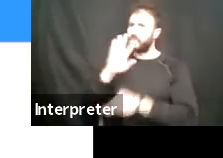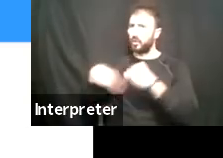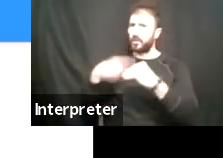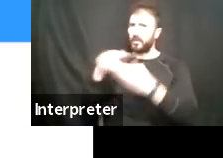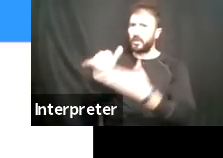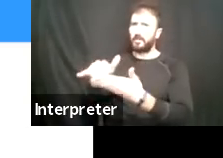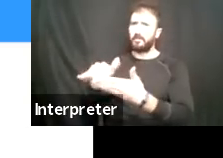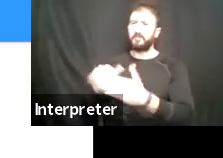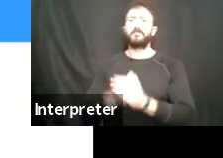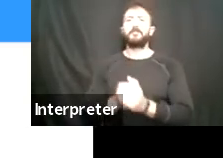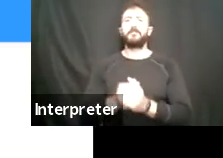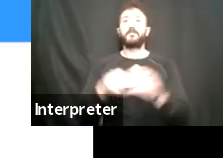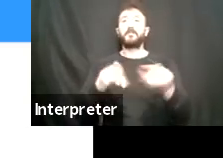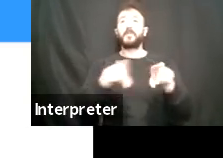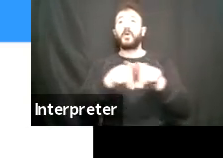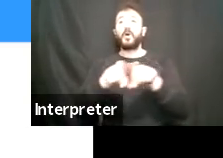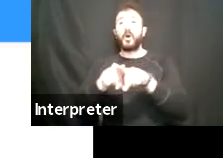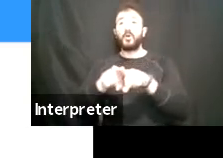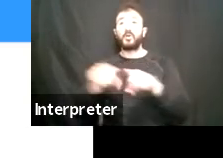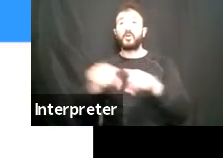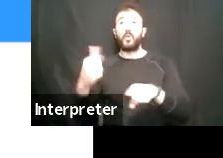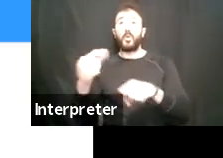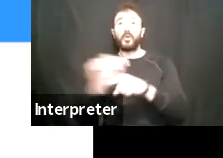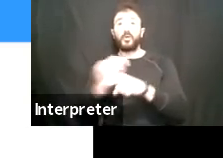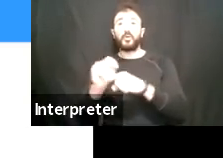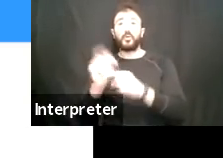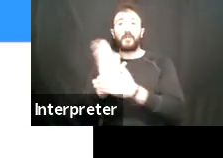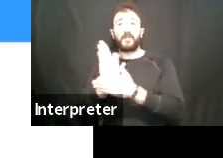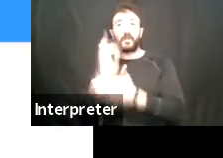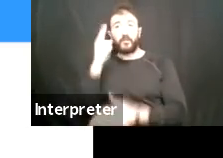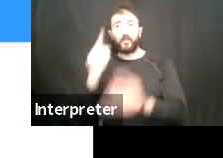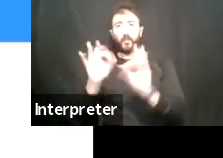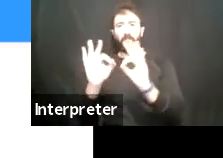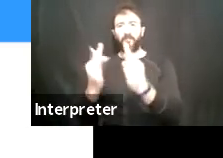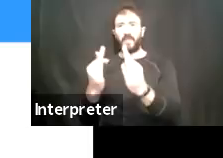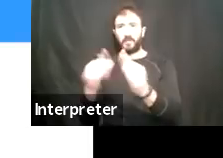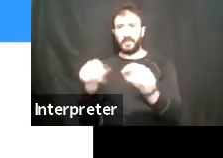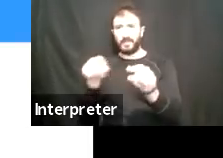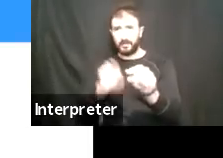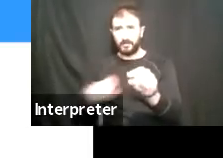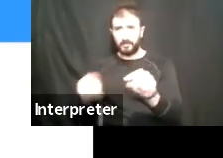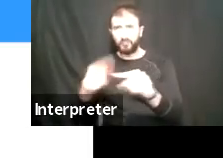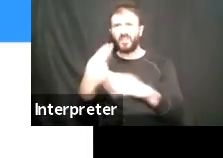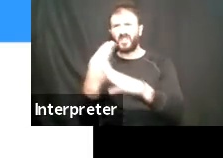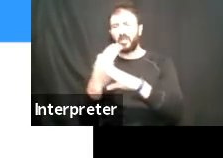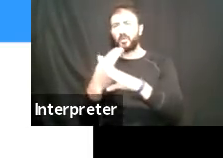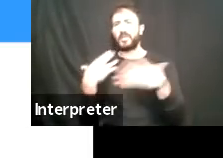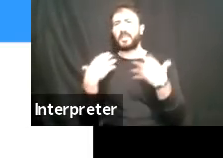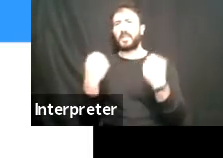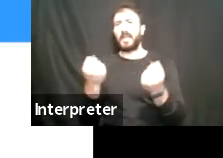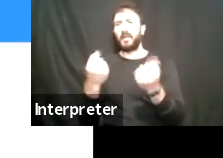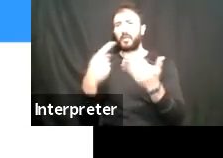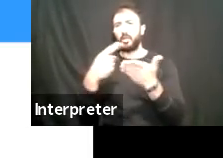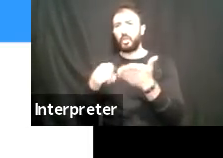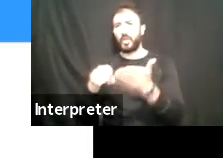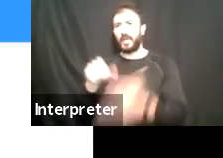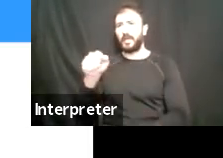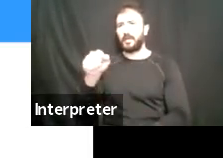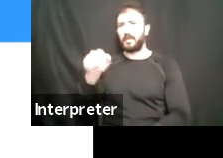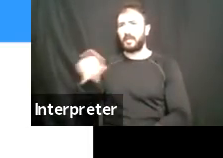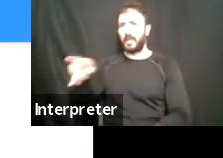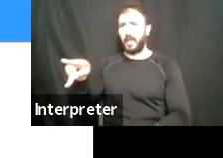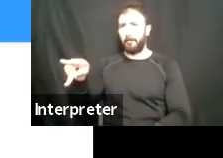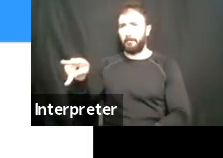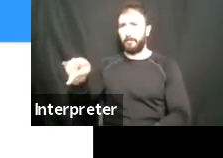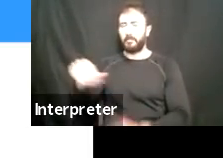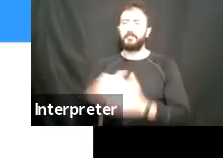that's a training video for families as they are going through that health screening app. I have seen that many of you are asking